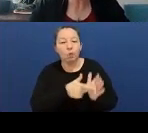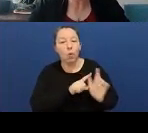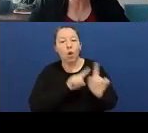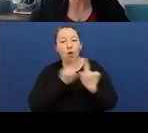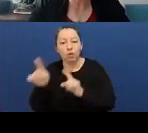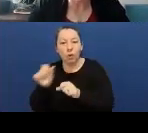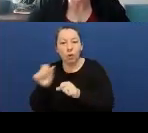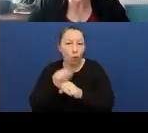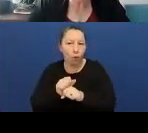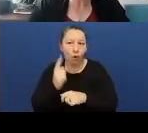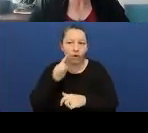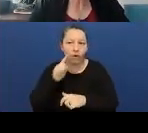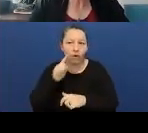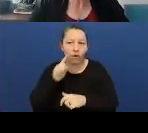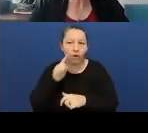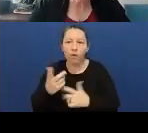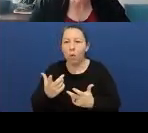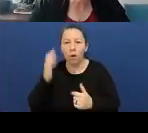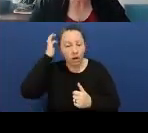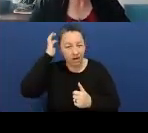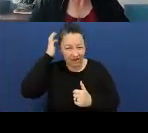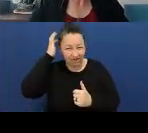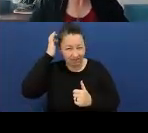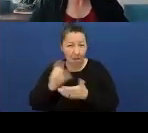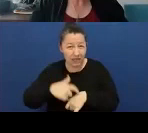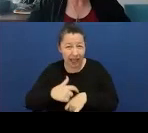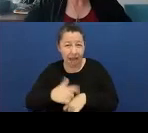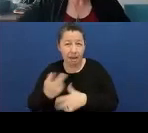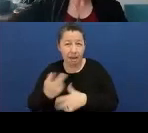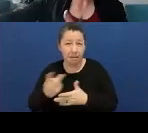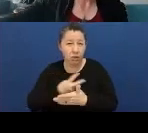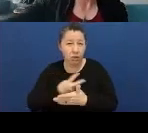weeks or a month on a building project as a tax, and then